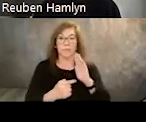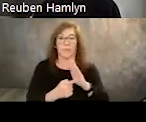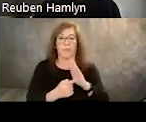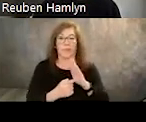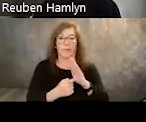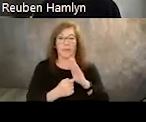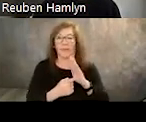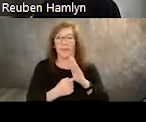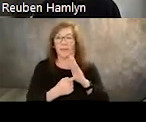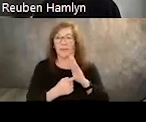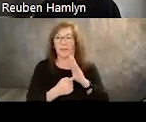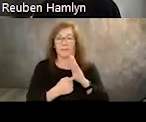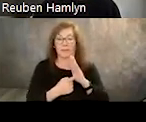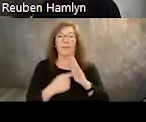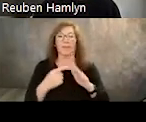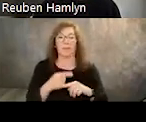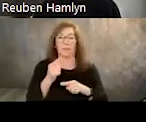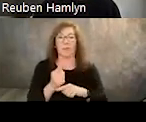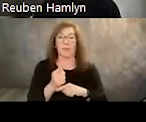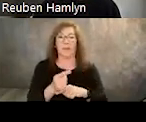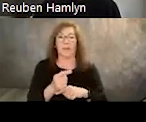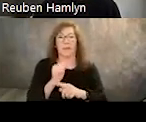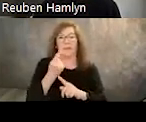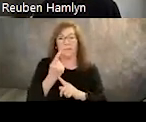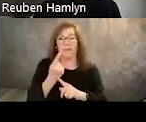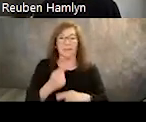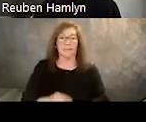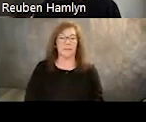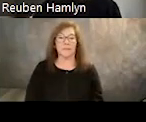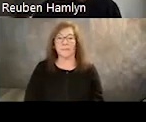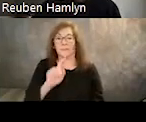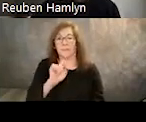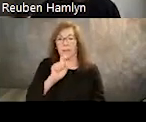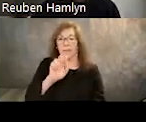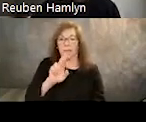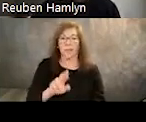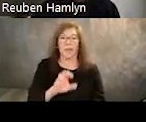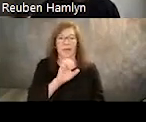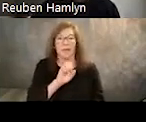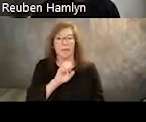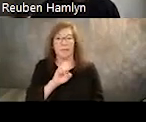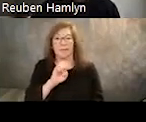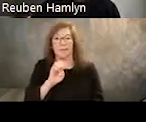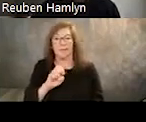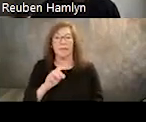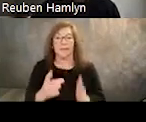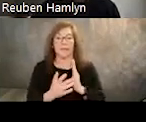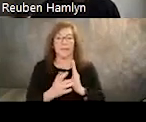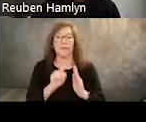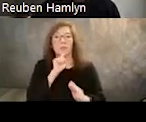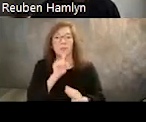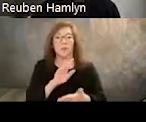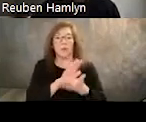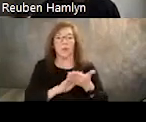when the manipulation is revealed about 10 minutes into the film. Taylor, and CTEC isn't a real college.